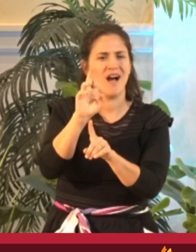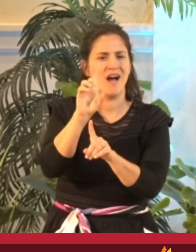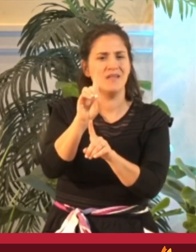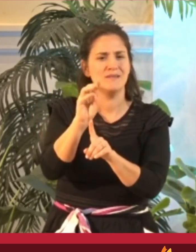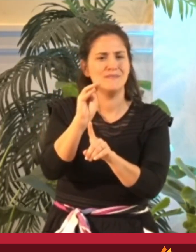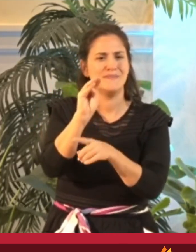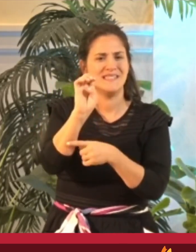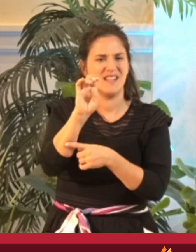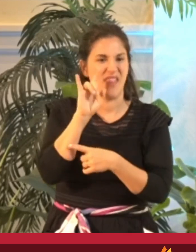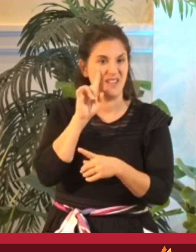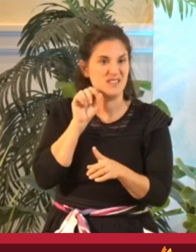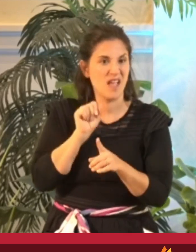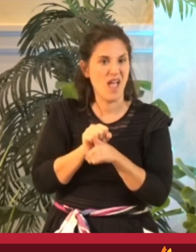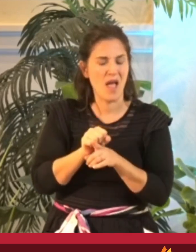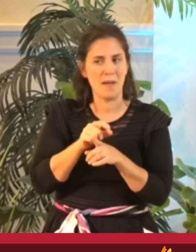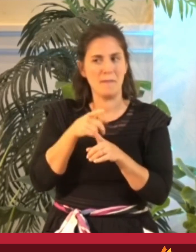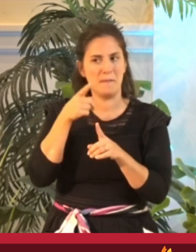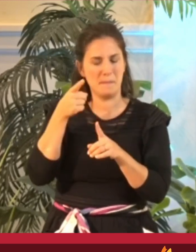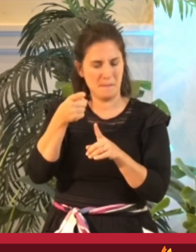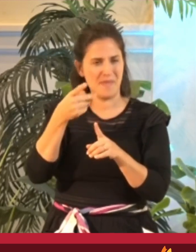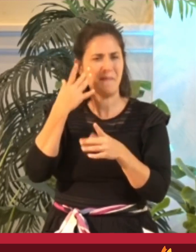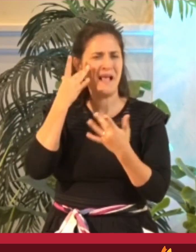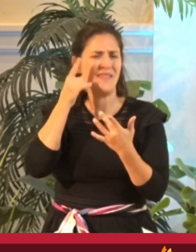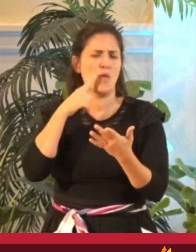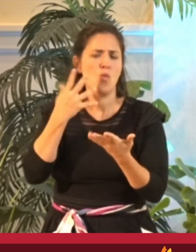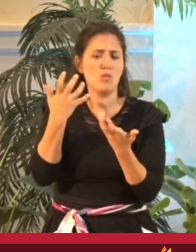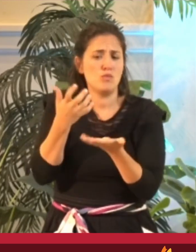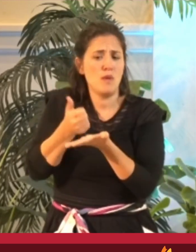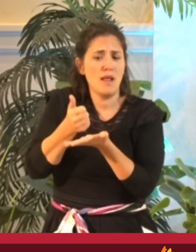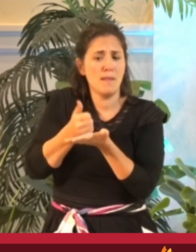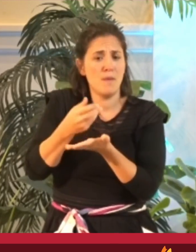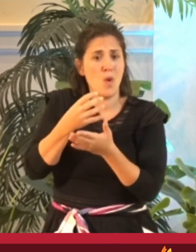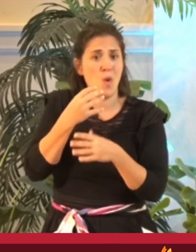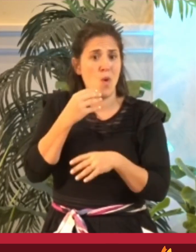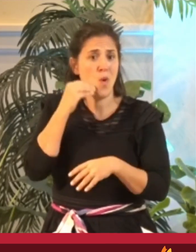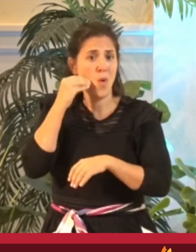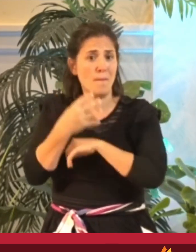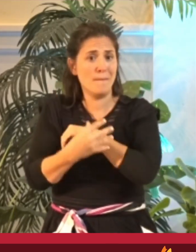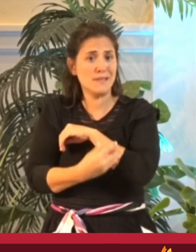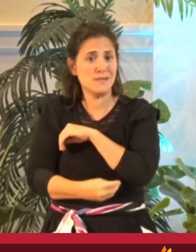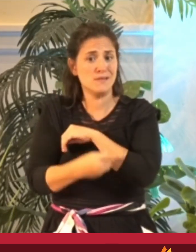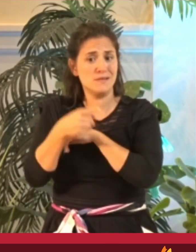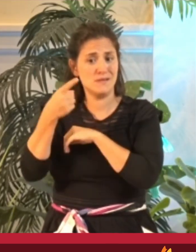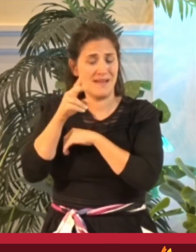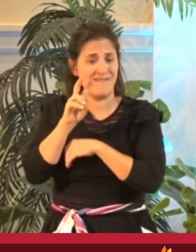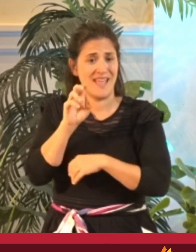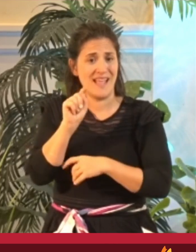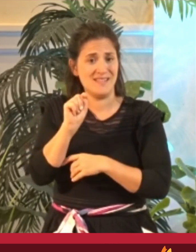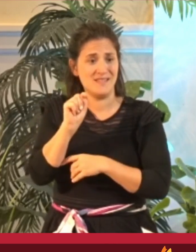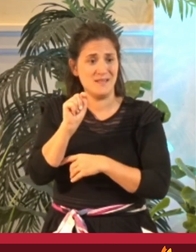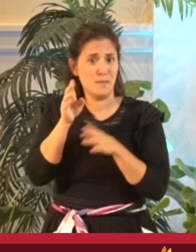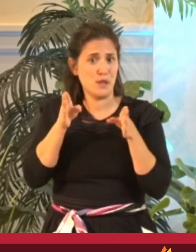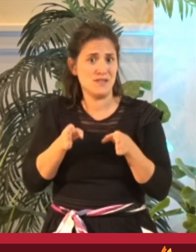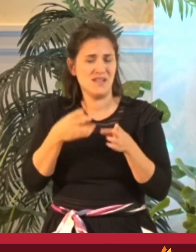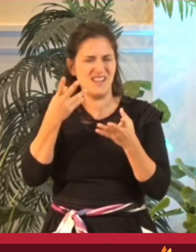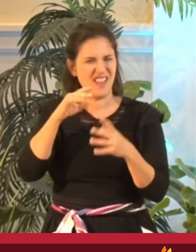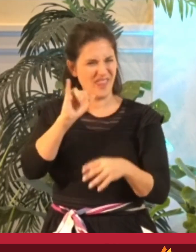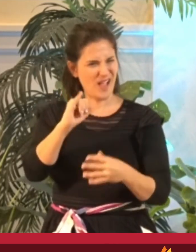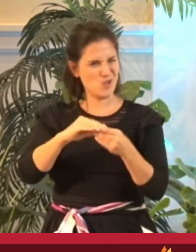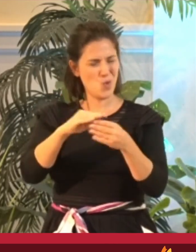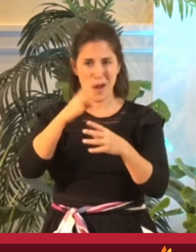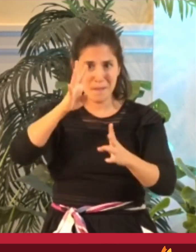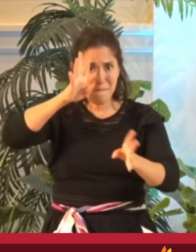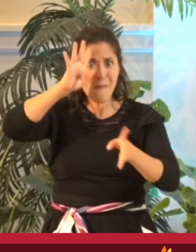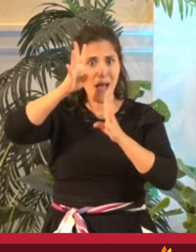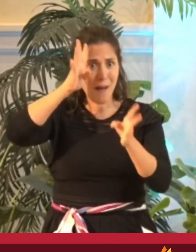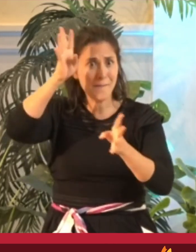heartstrings, asking them to help a homeless veteran. But the whole story was fake and made up, and they ended up deceiving people